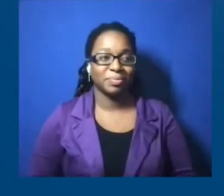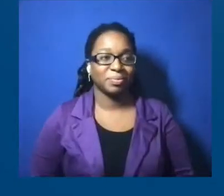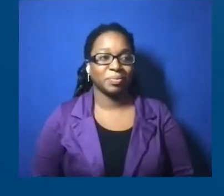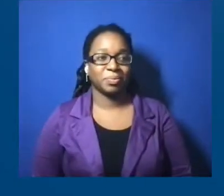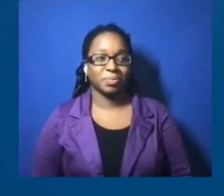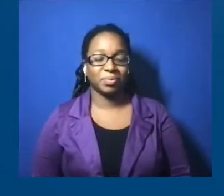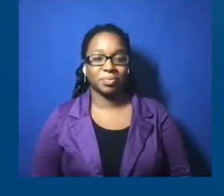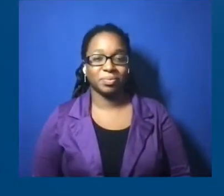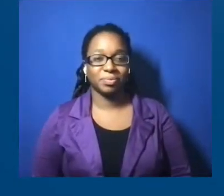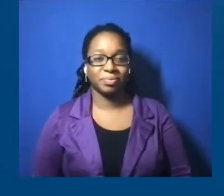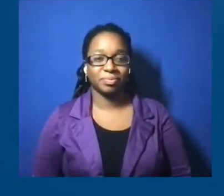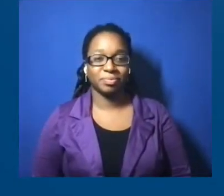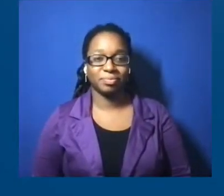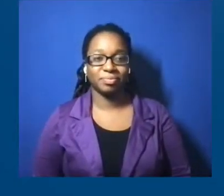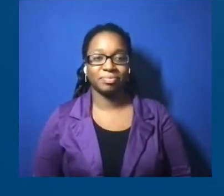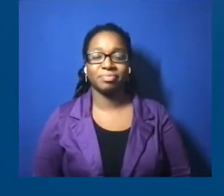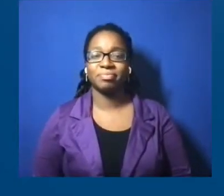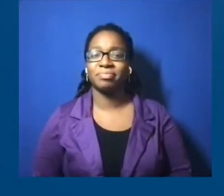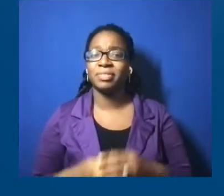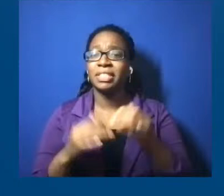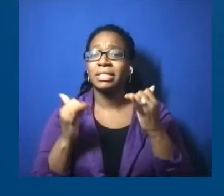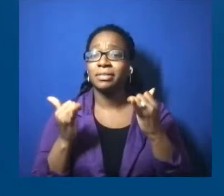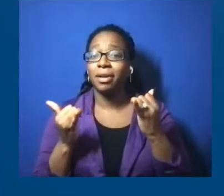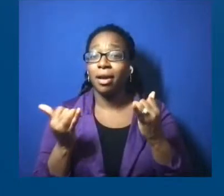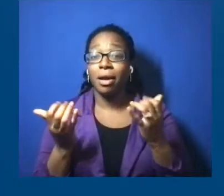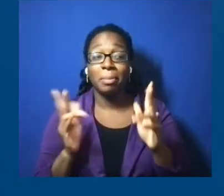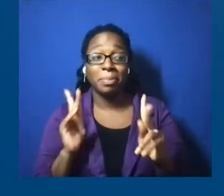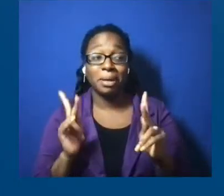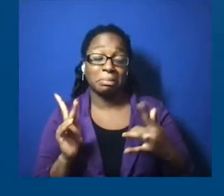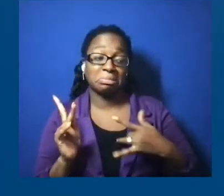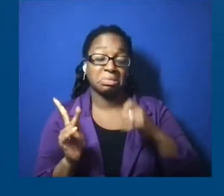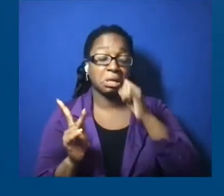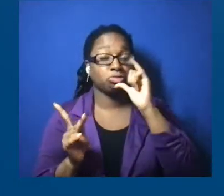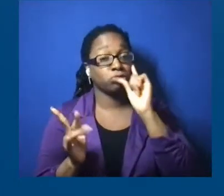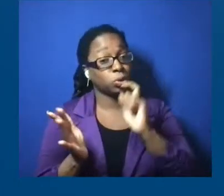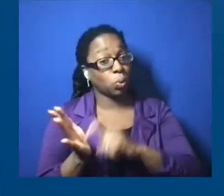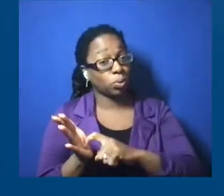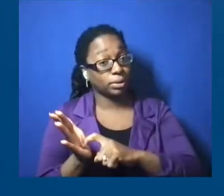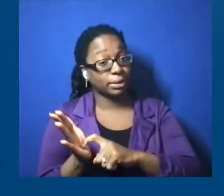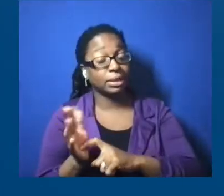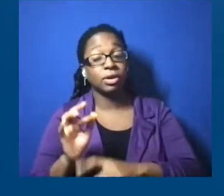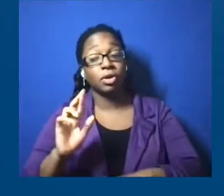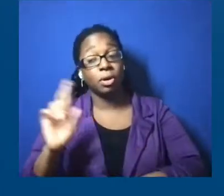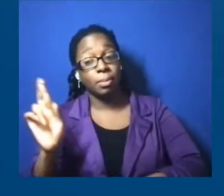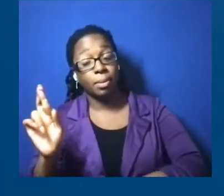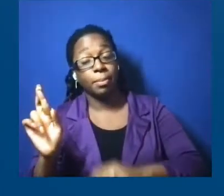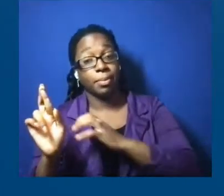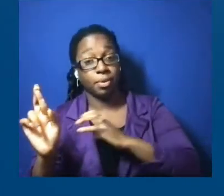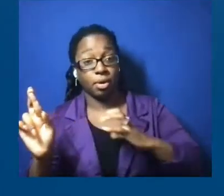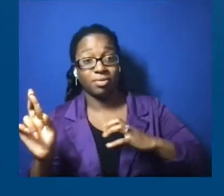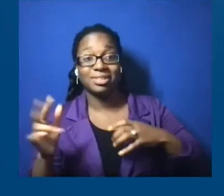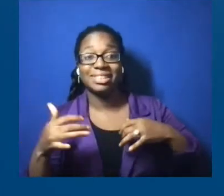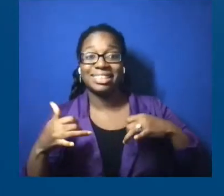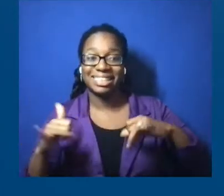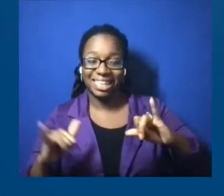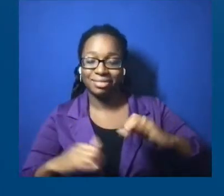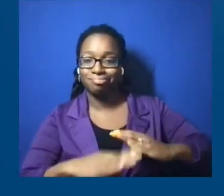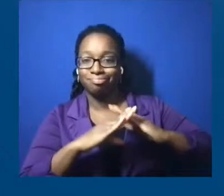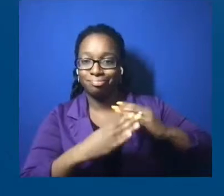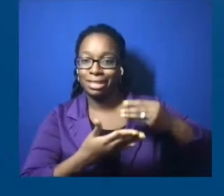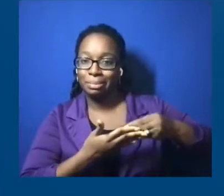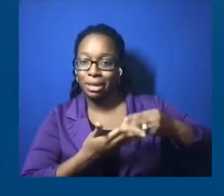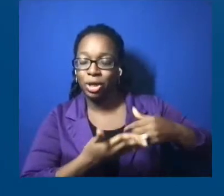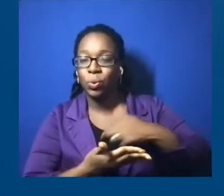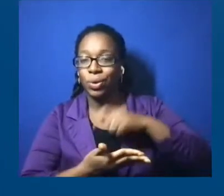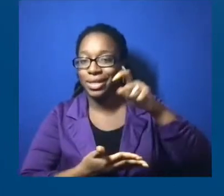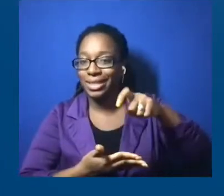And something that's going unnoticed, but I'm going to keep reminding people, Republicans in Congress are still preventing funding we need to stay vigilant ahead